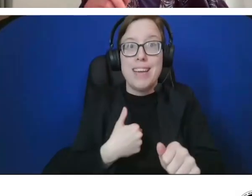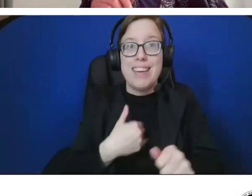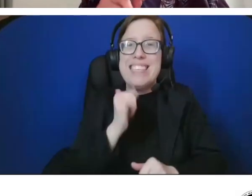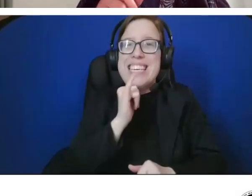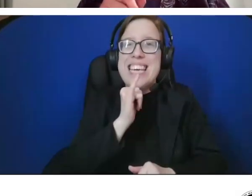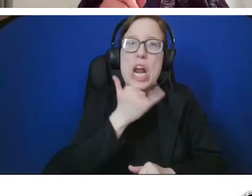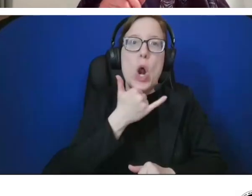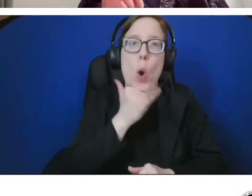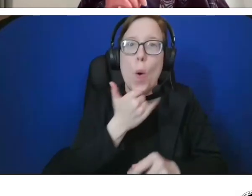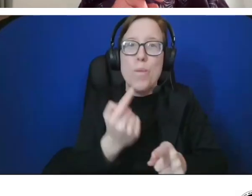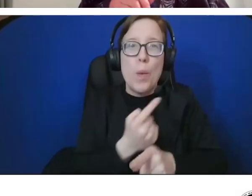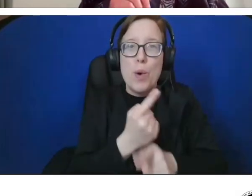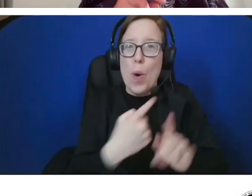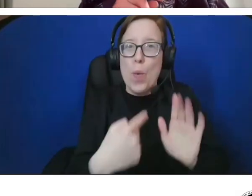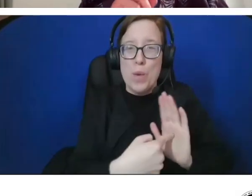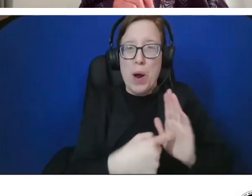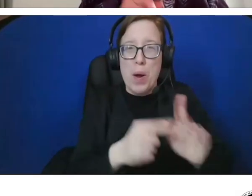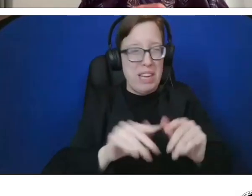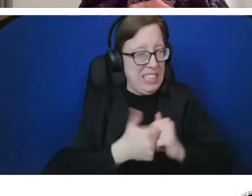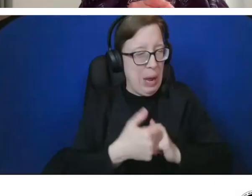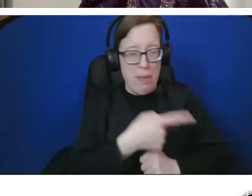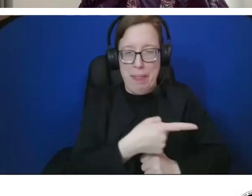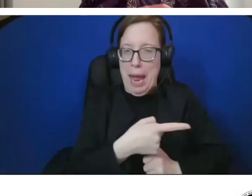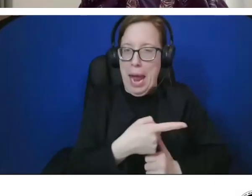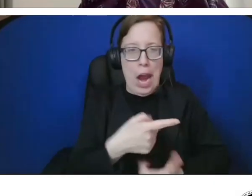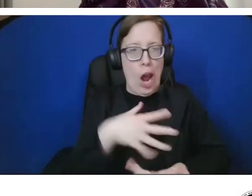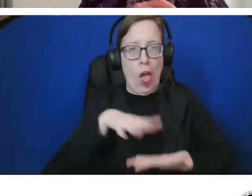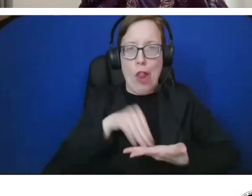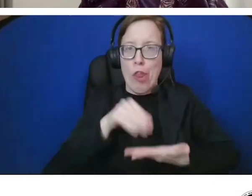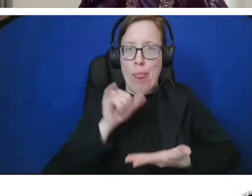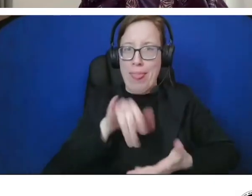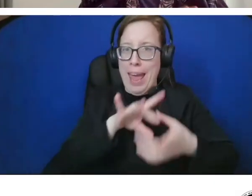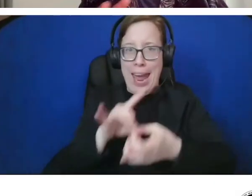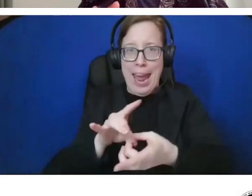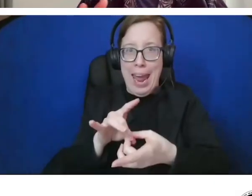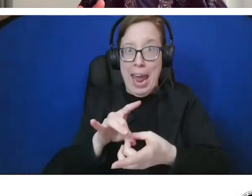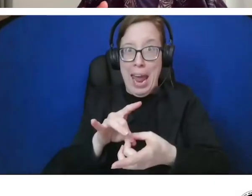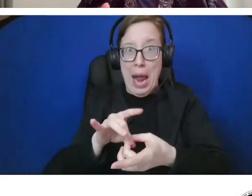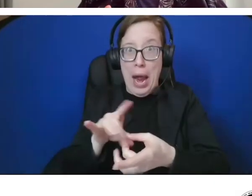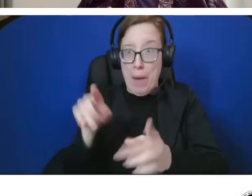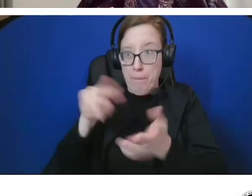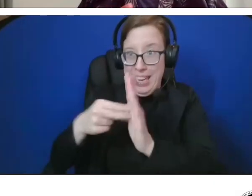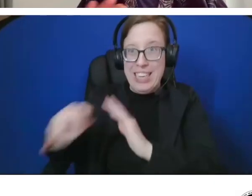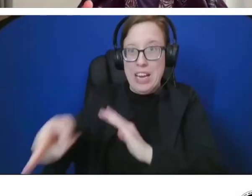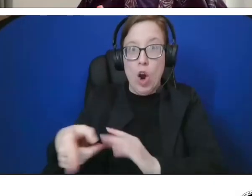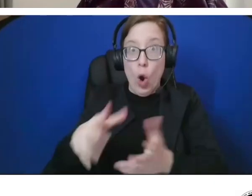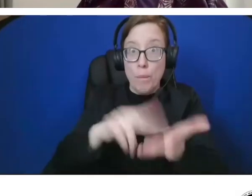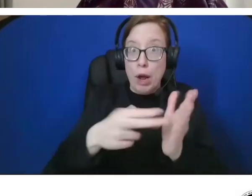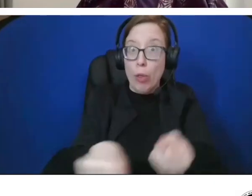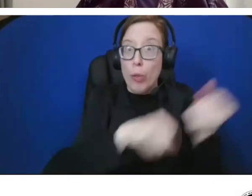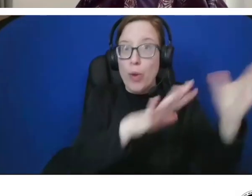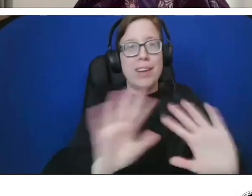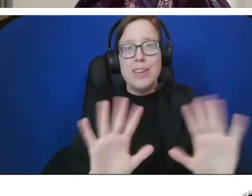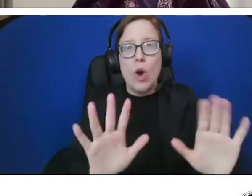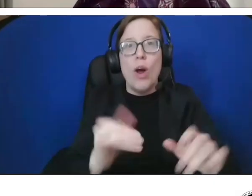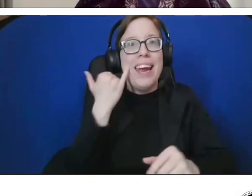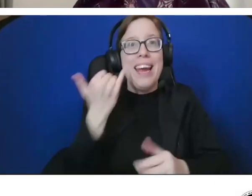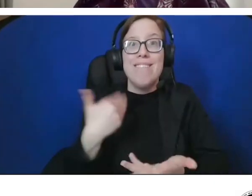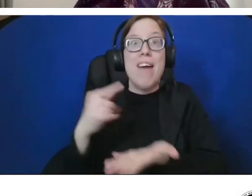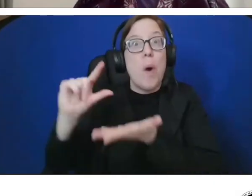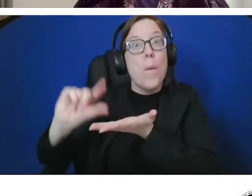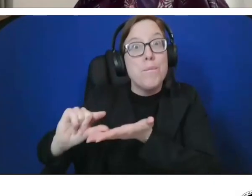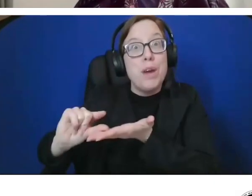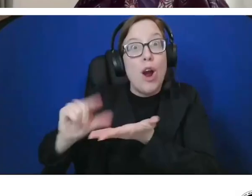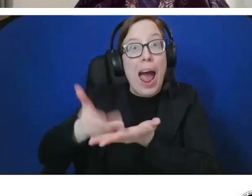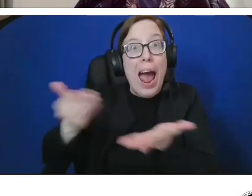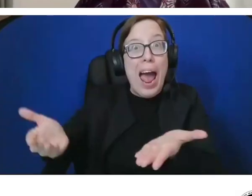has an inappropriate representation, but somehow they manage to learn its meaning, you don't get rid of it. Keep it. So if there is a